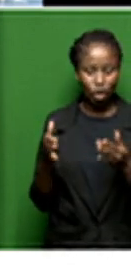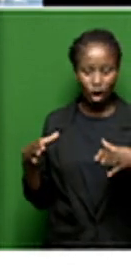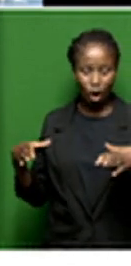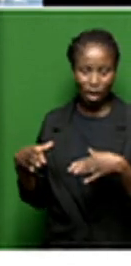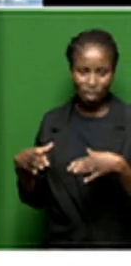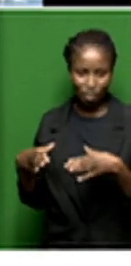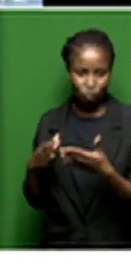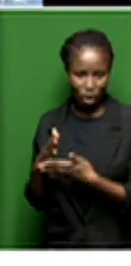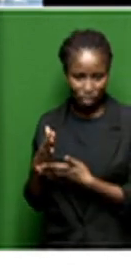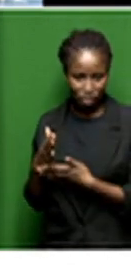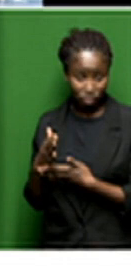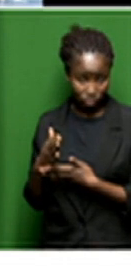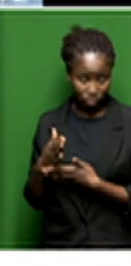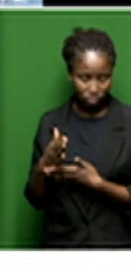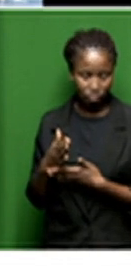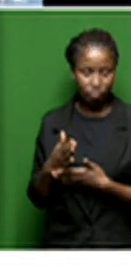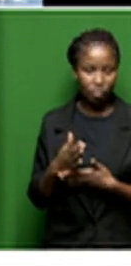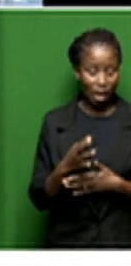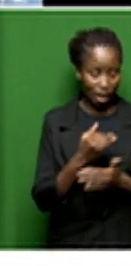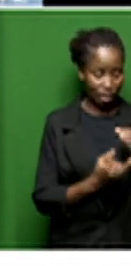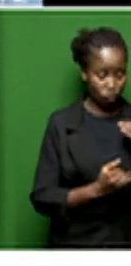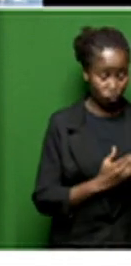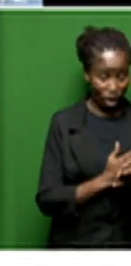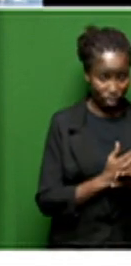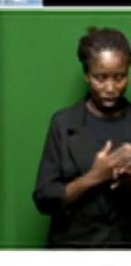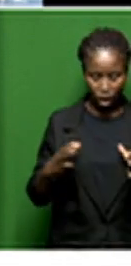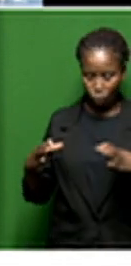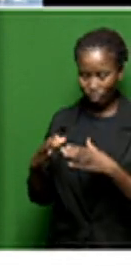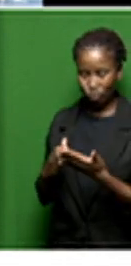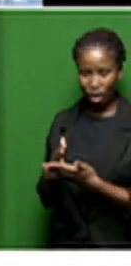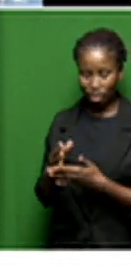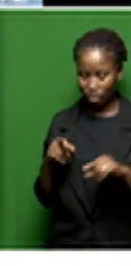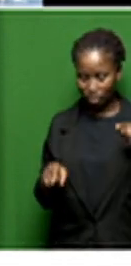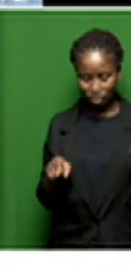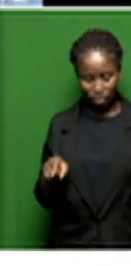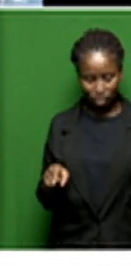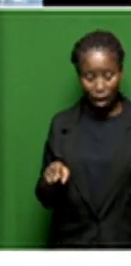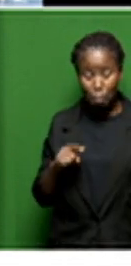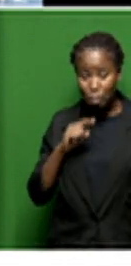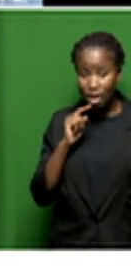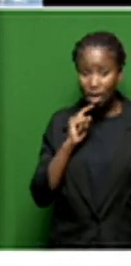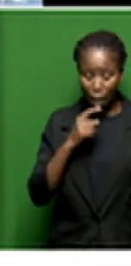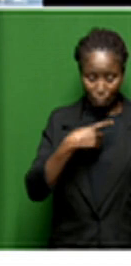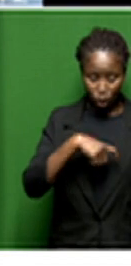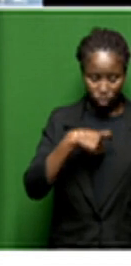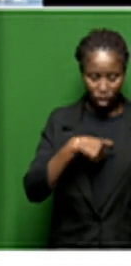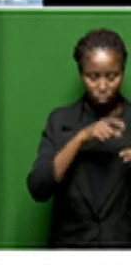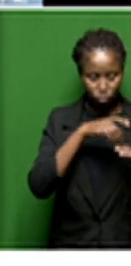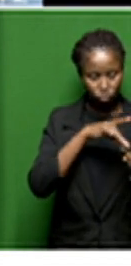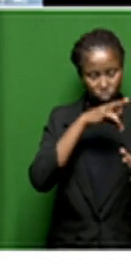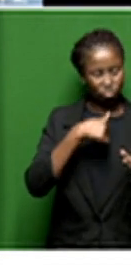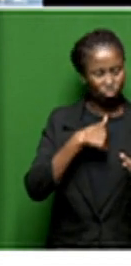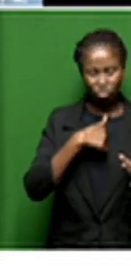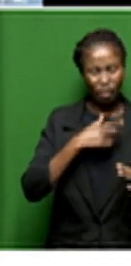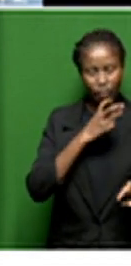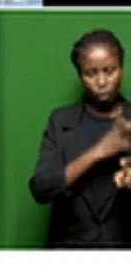where individuals are putting their individual personal right not to be vaccinated over and above the welfare